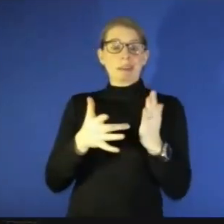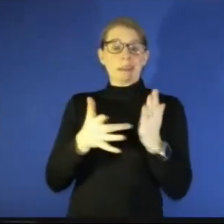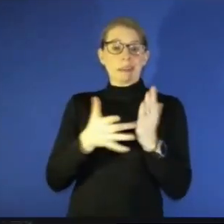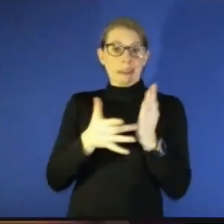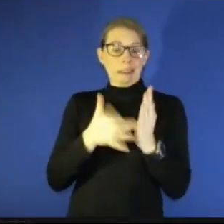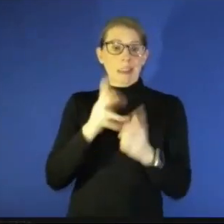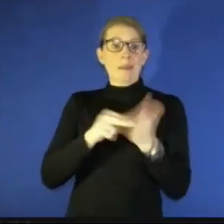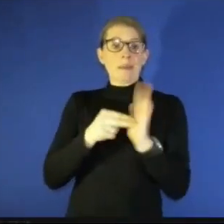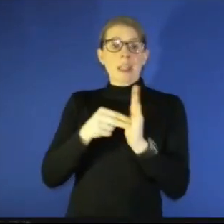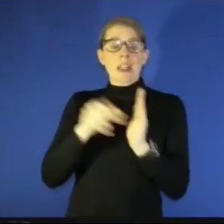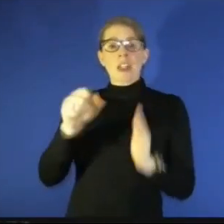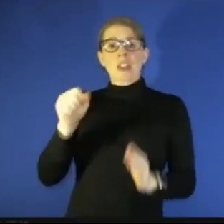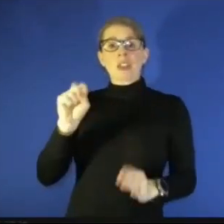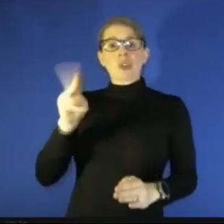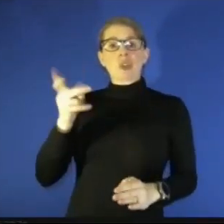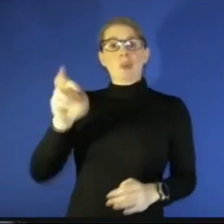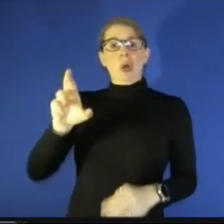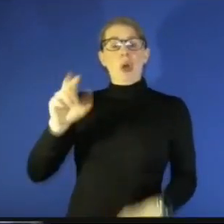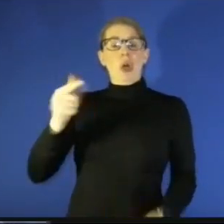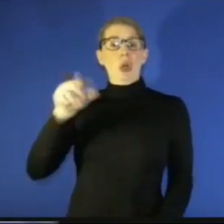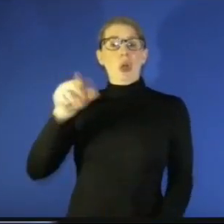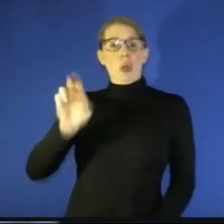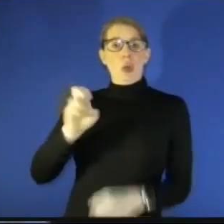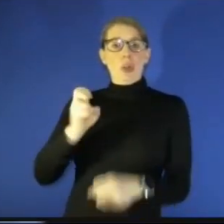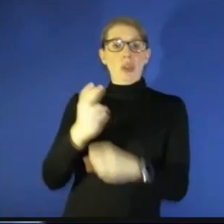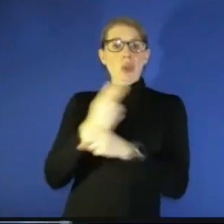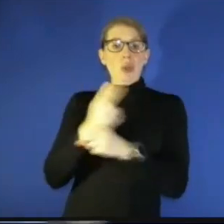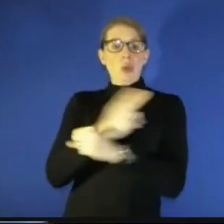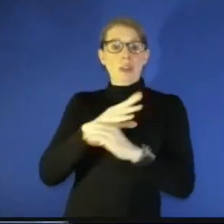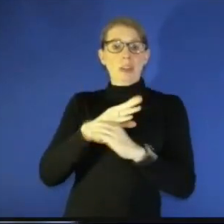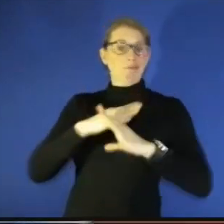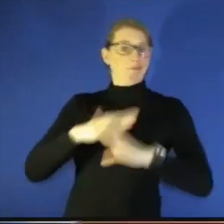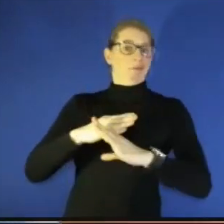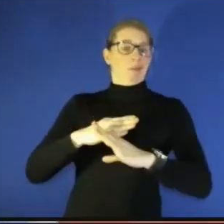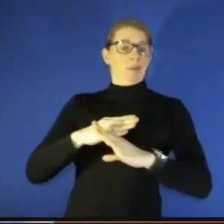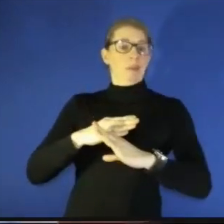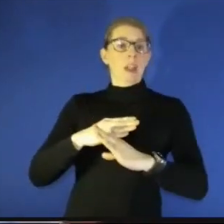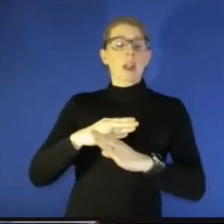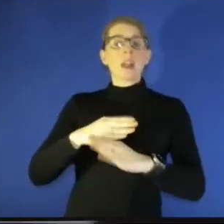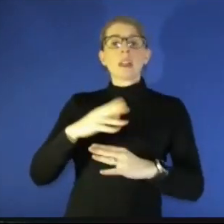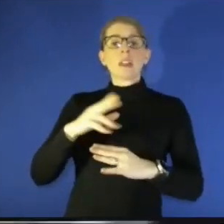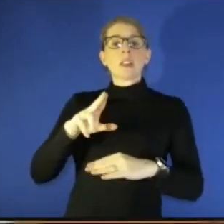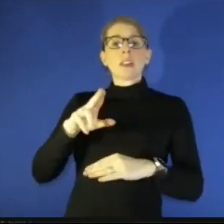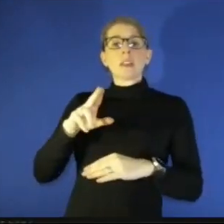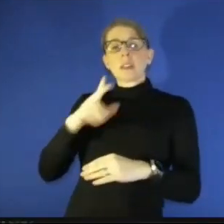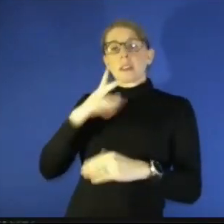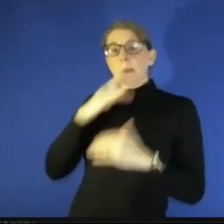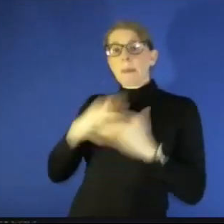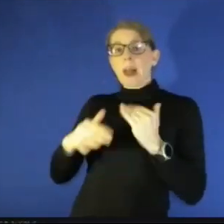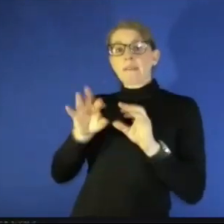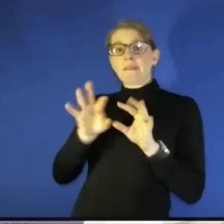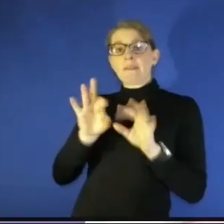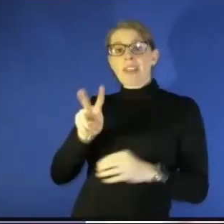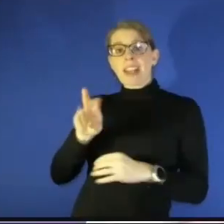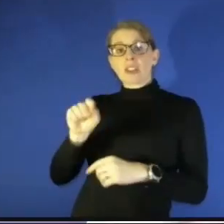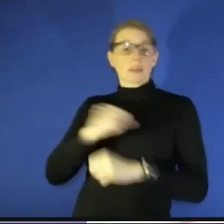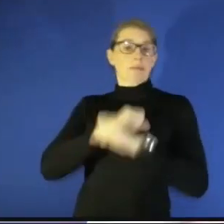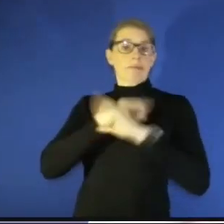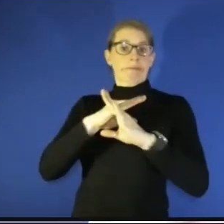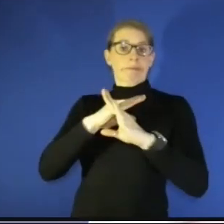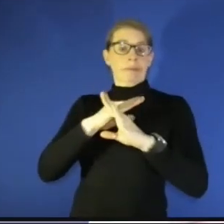superglue is used to close off parts of the brain with abnormal blood vessels that block blood flow. It would be a